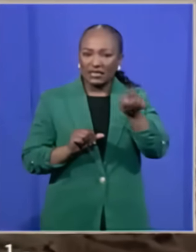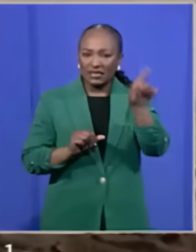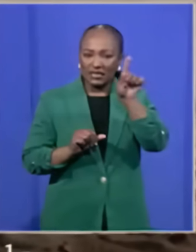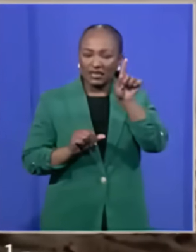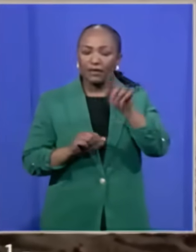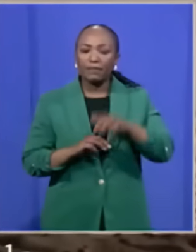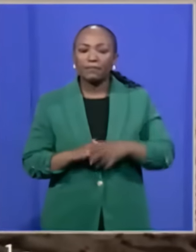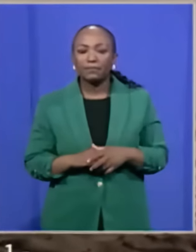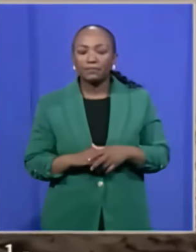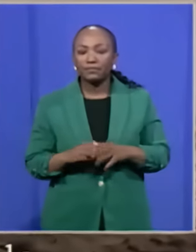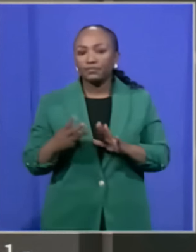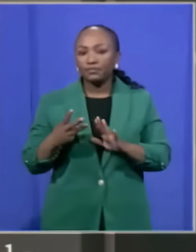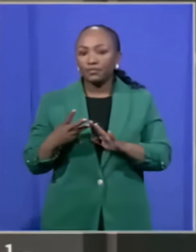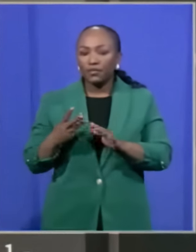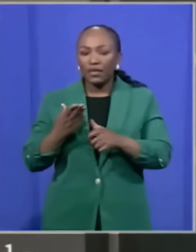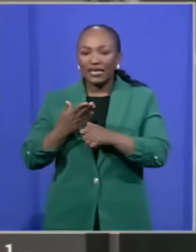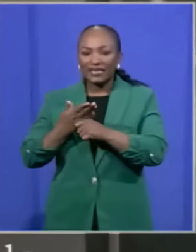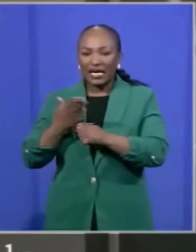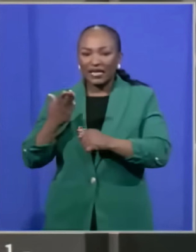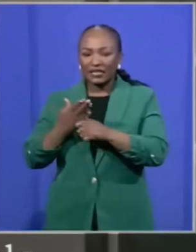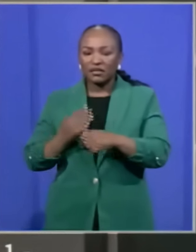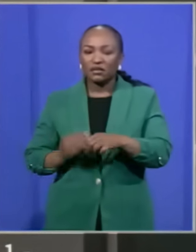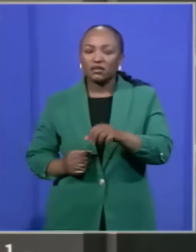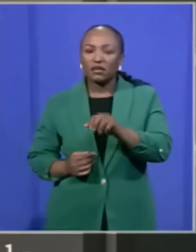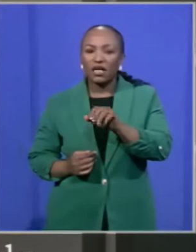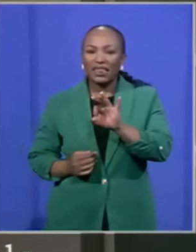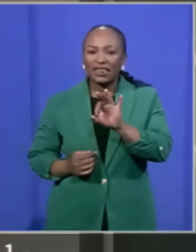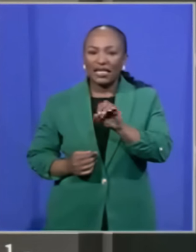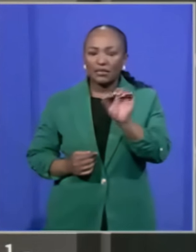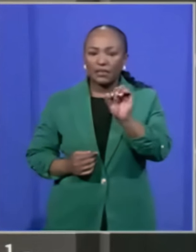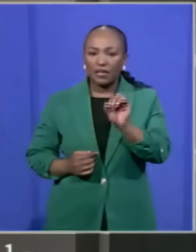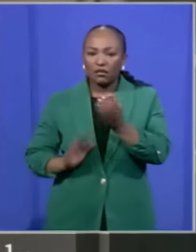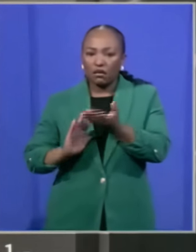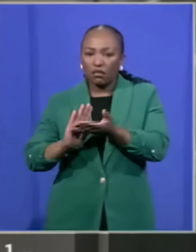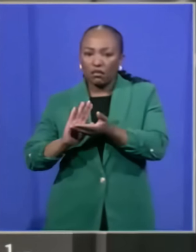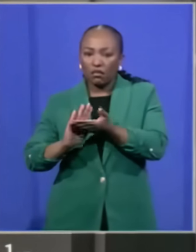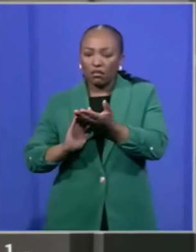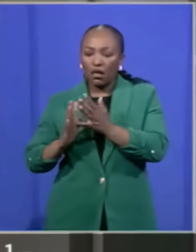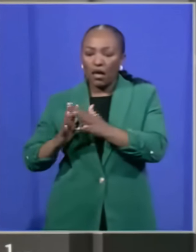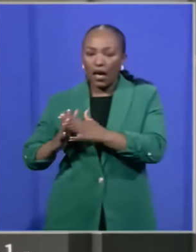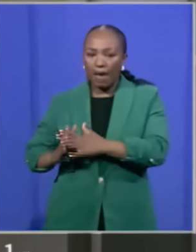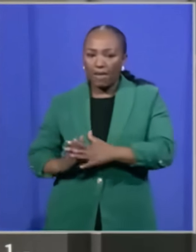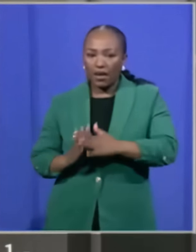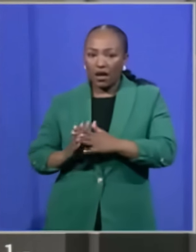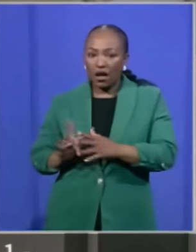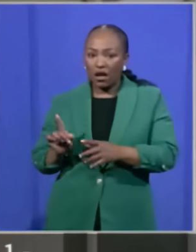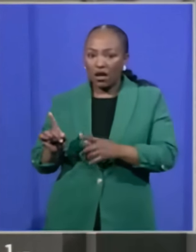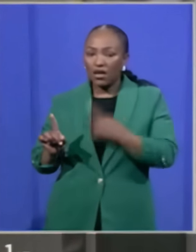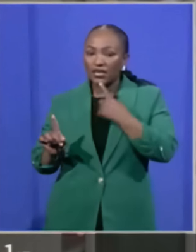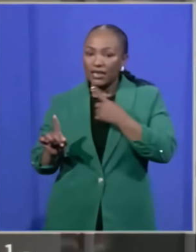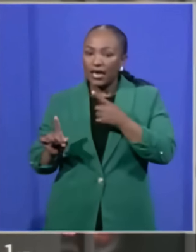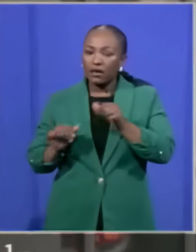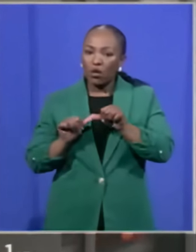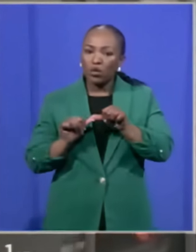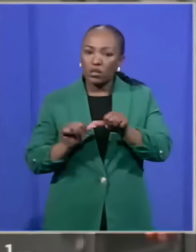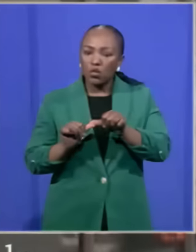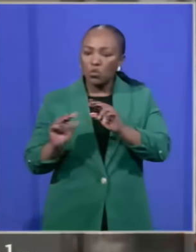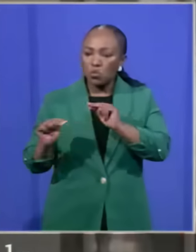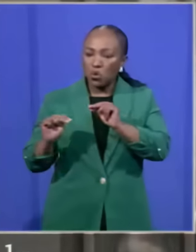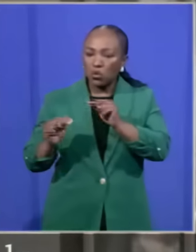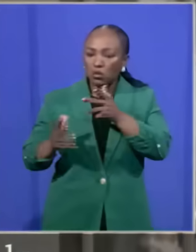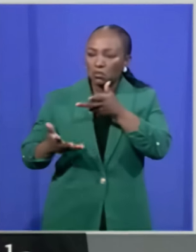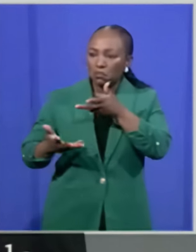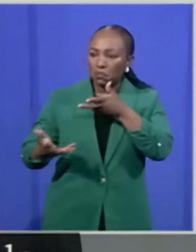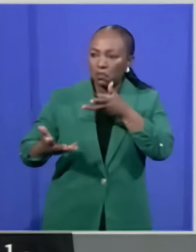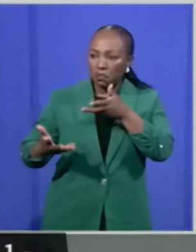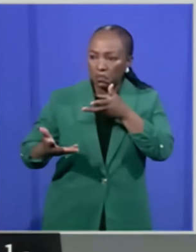Tabeng ya ho nyollwa ha lekgetho ka diperesente tse 30 ke naha ya Amerika, Lamola o bolela ha ditherisano di ntse di tswela pele. South Africa